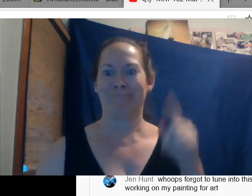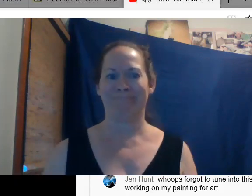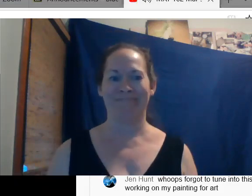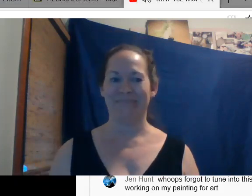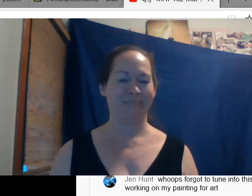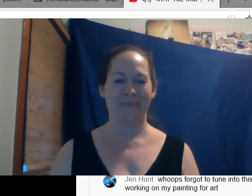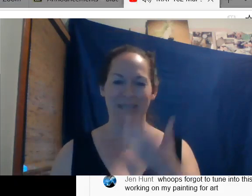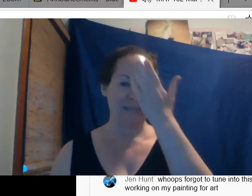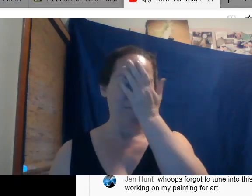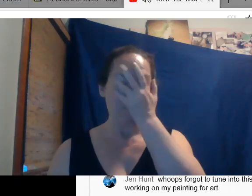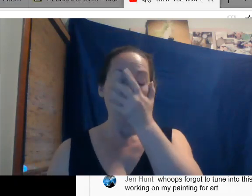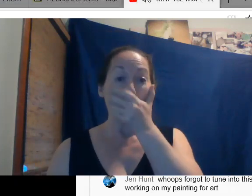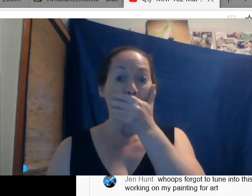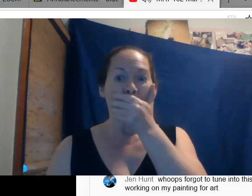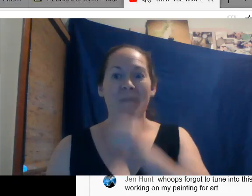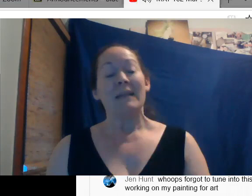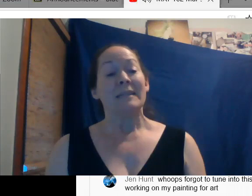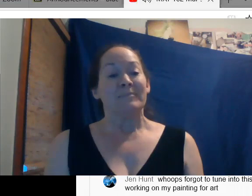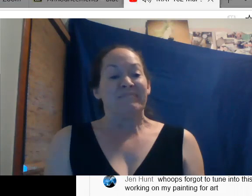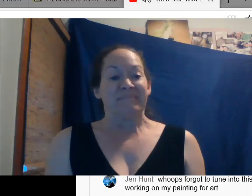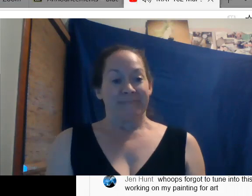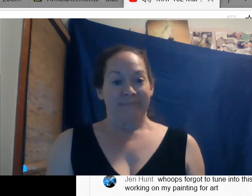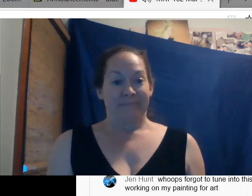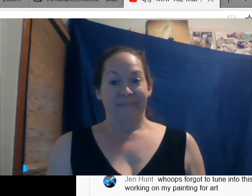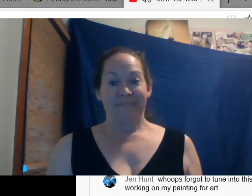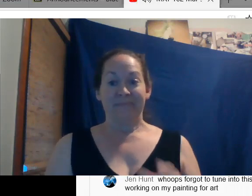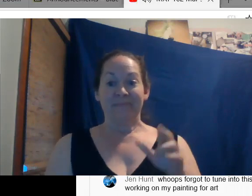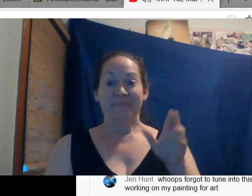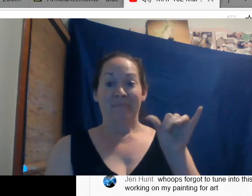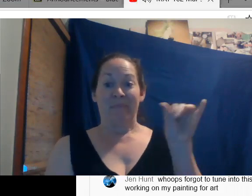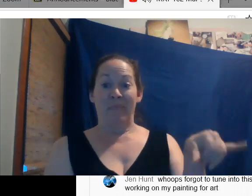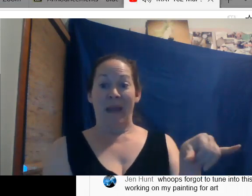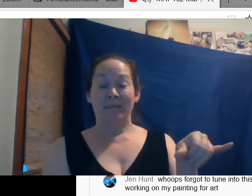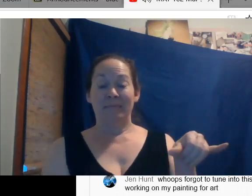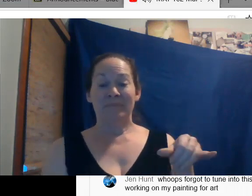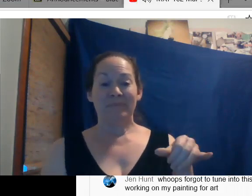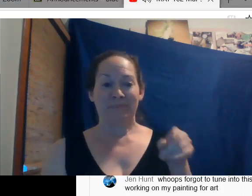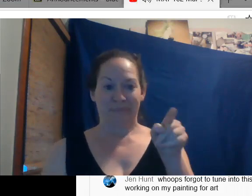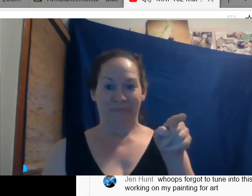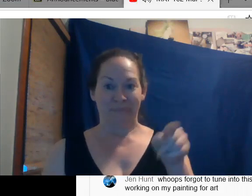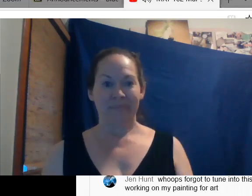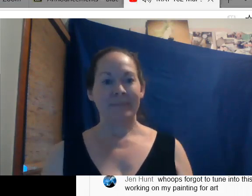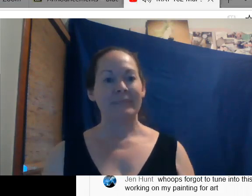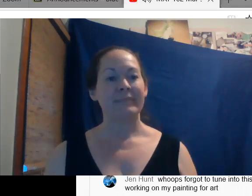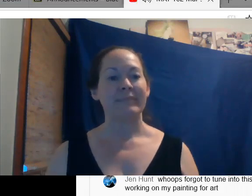So I have rewritten this here, 6x cubed minus 3x squared plus 2.